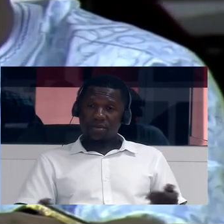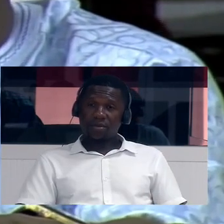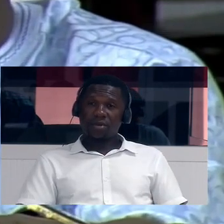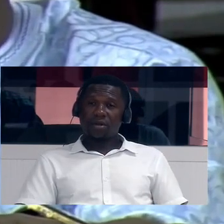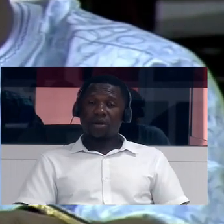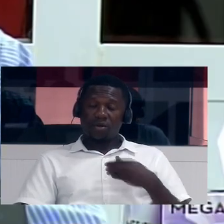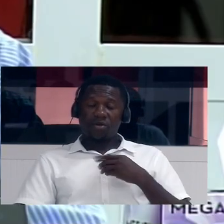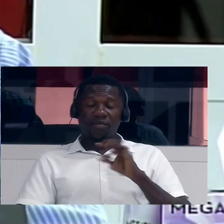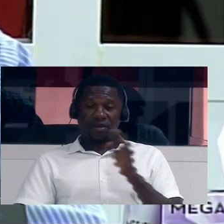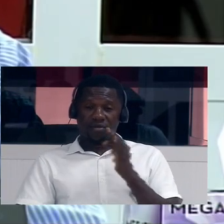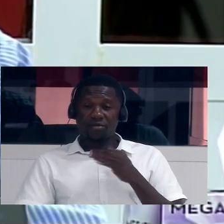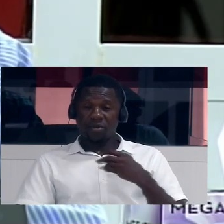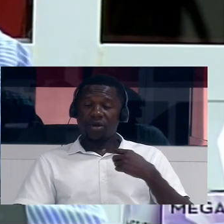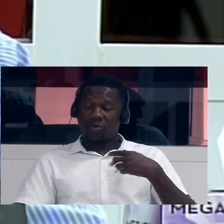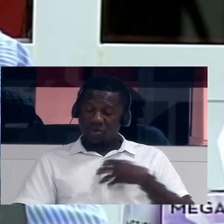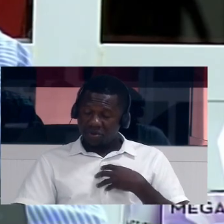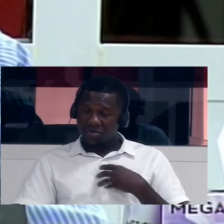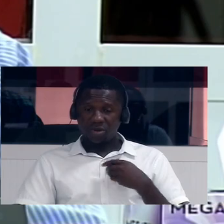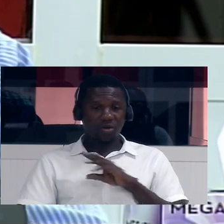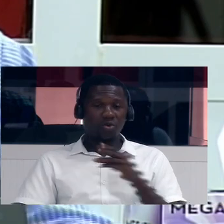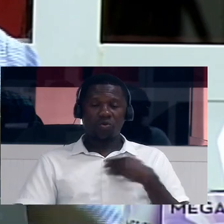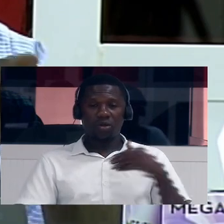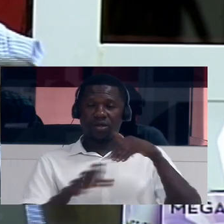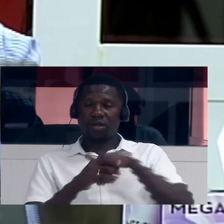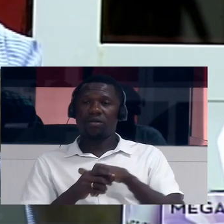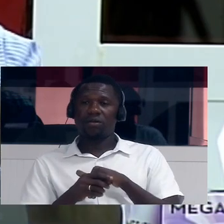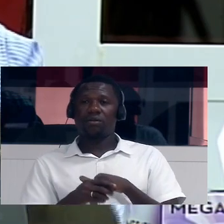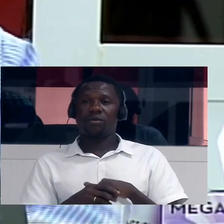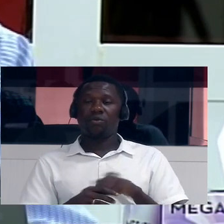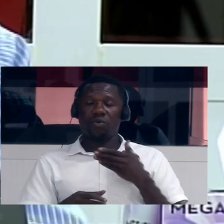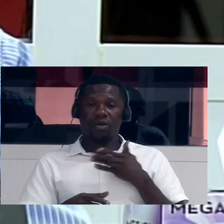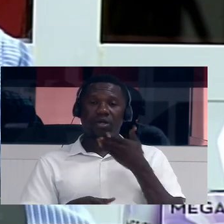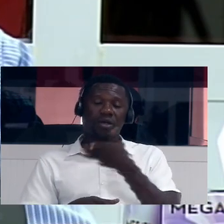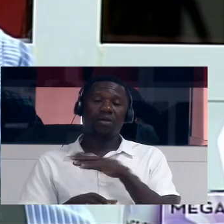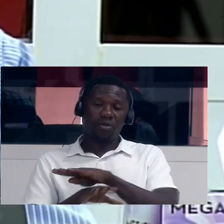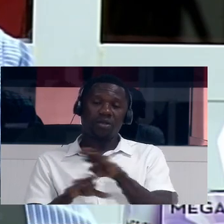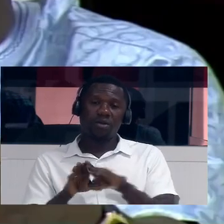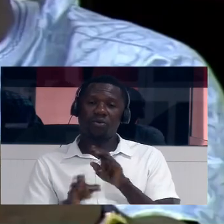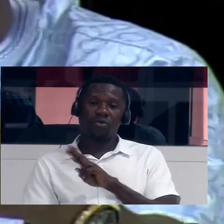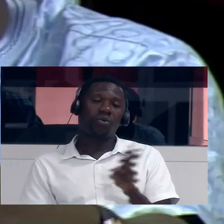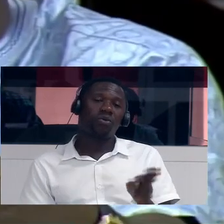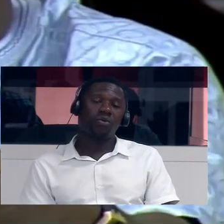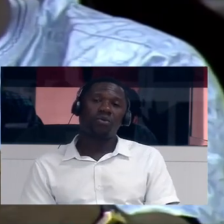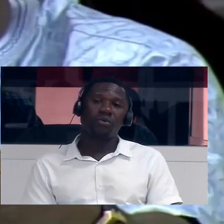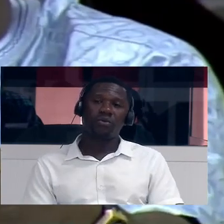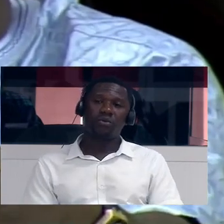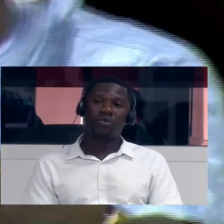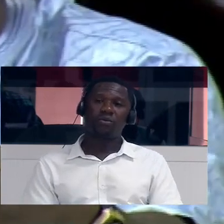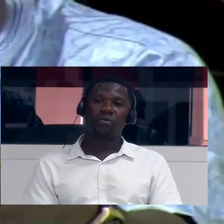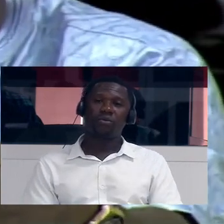very much concerned, but I didn't want to get involved. Whilst they were there on the ground, no. But this was your